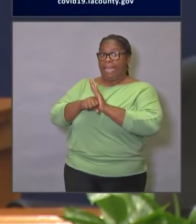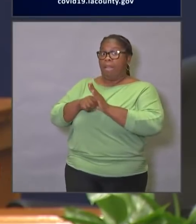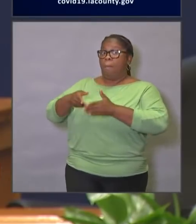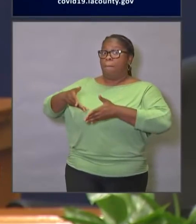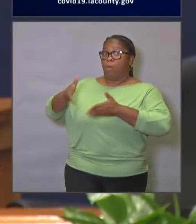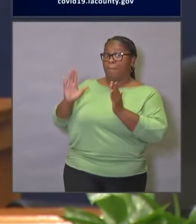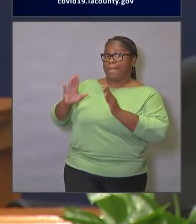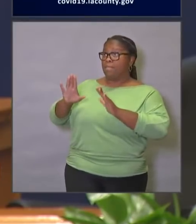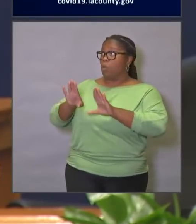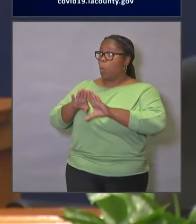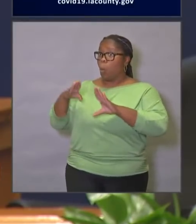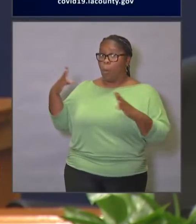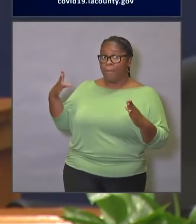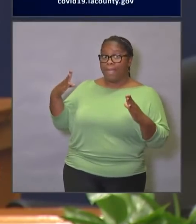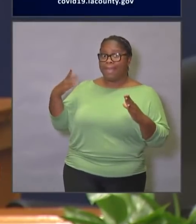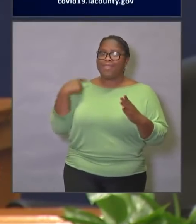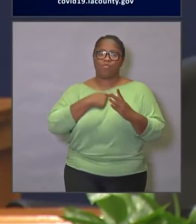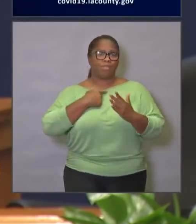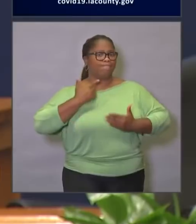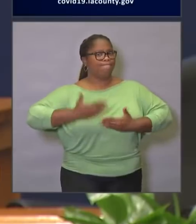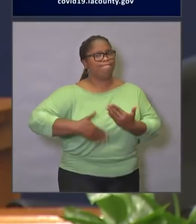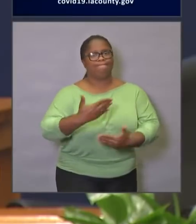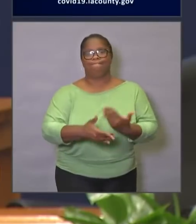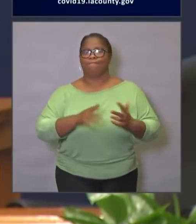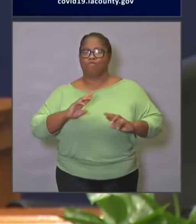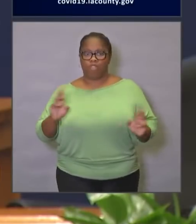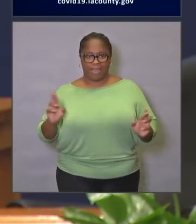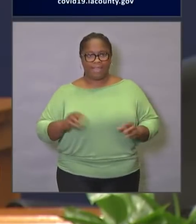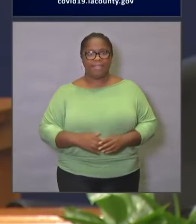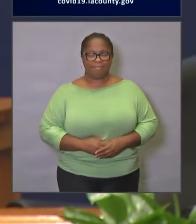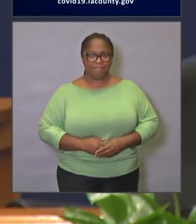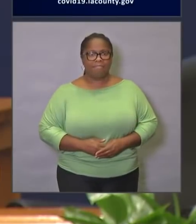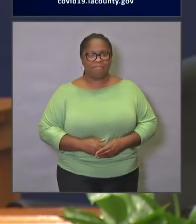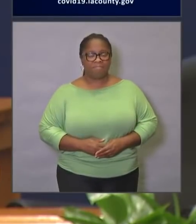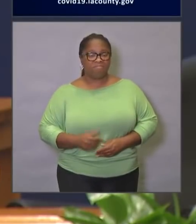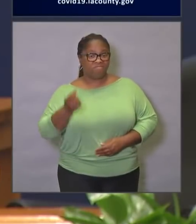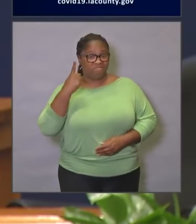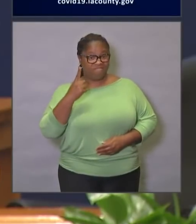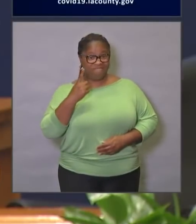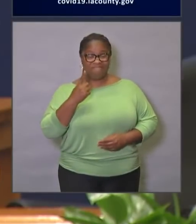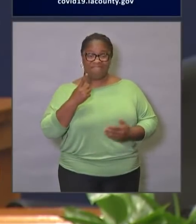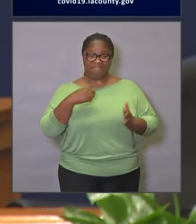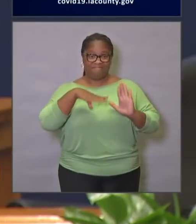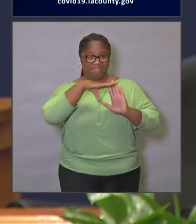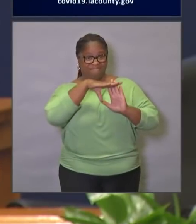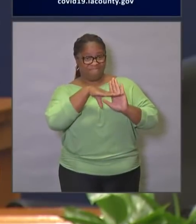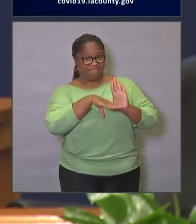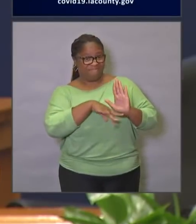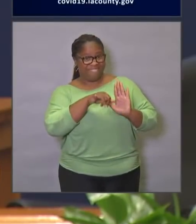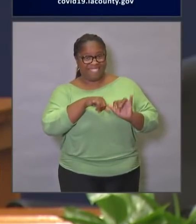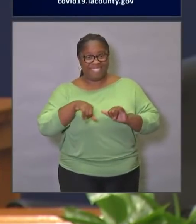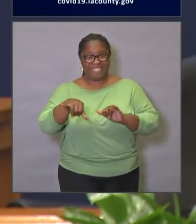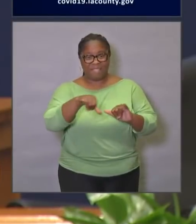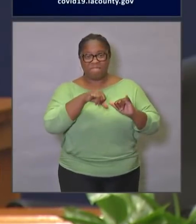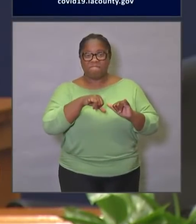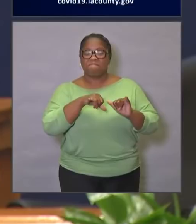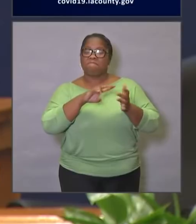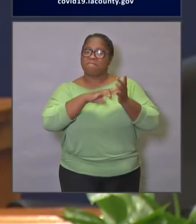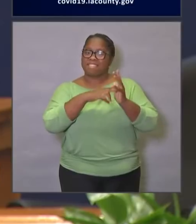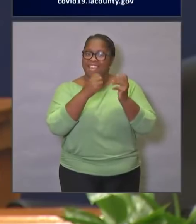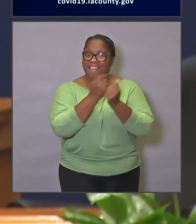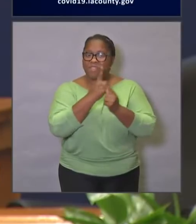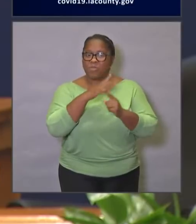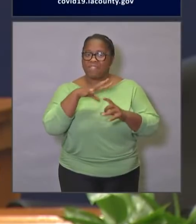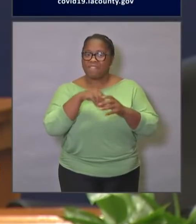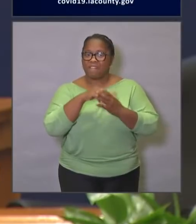reopen those extended day programs. Like many of our protocols, this one will require that everyone in the program